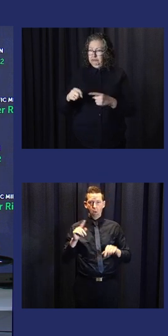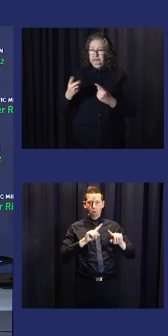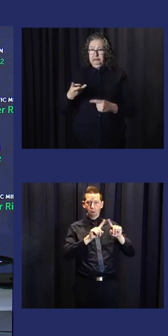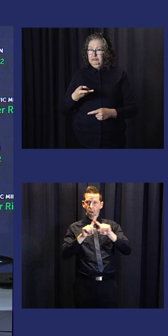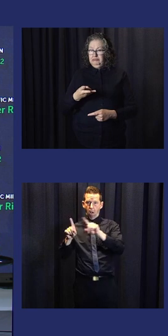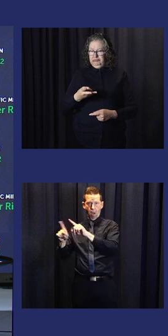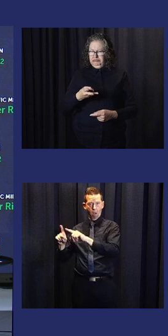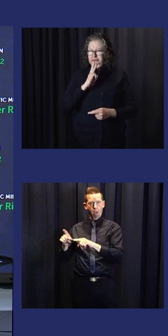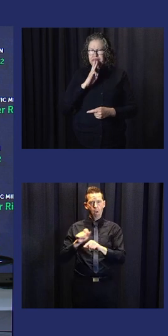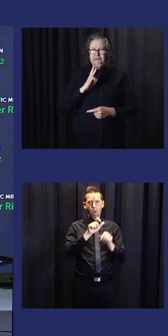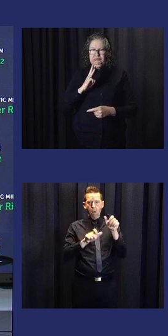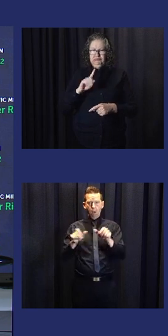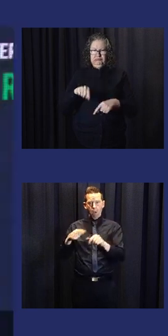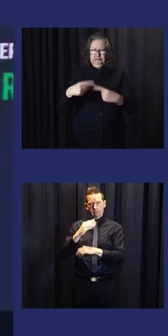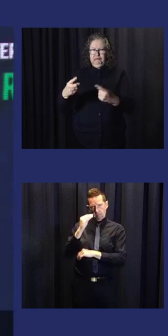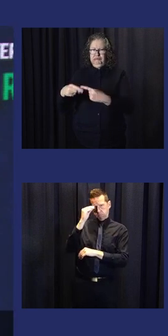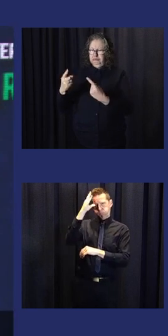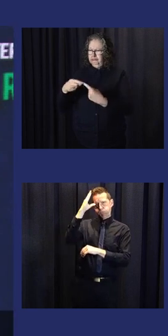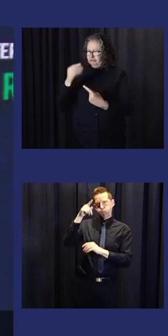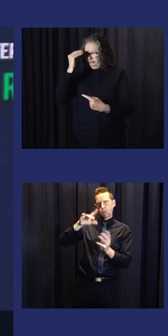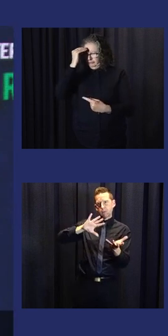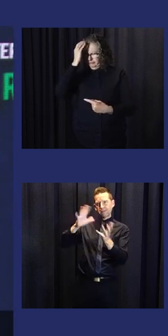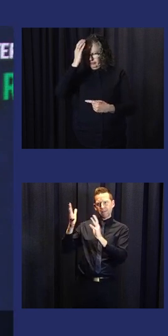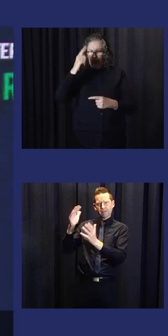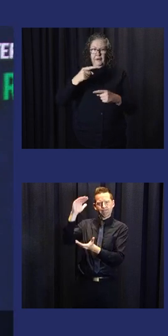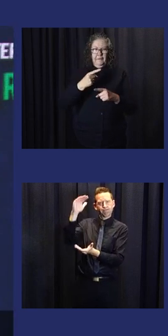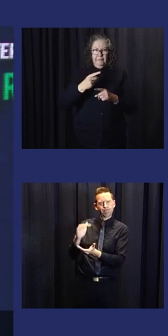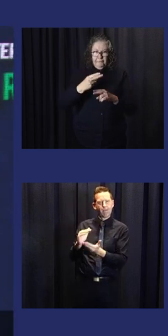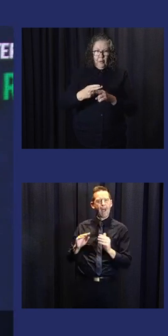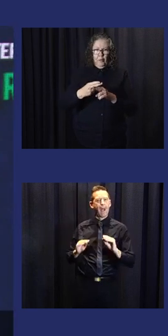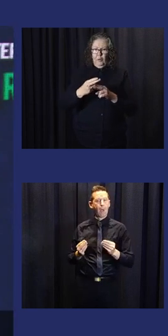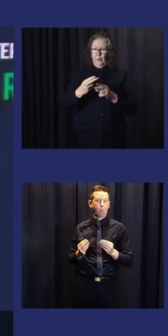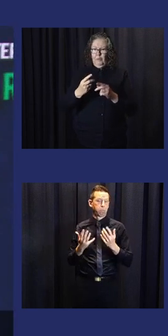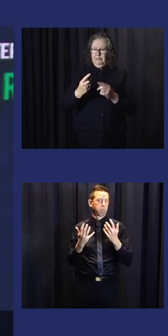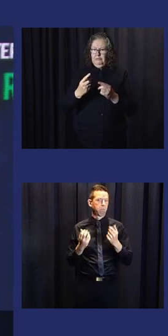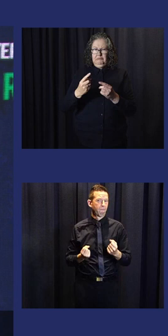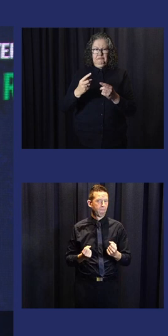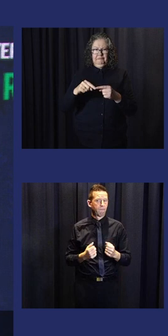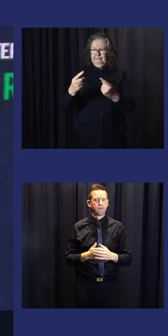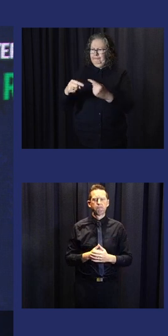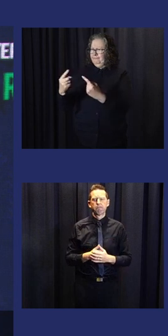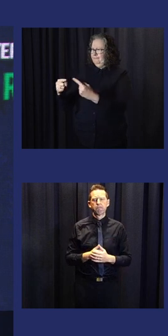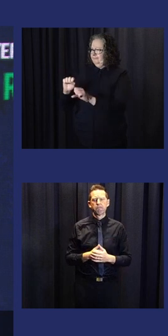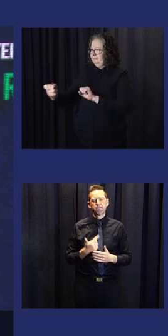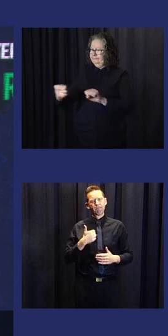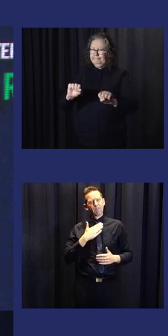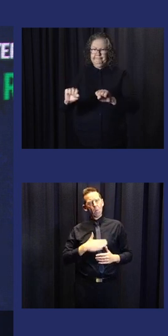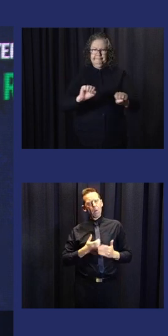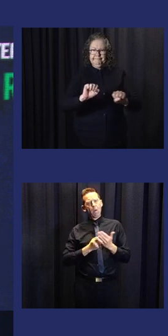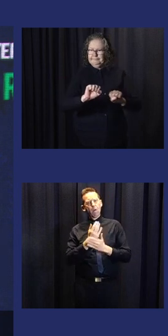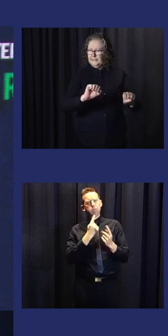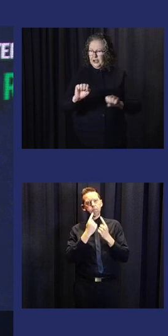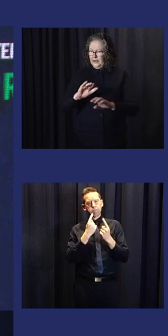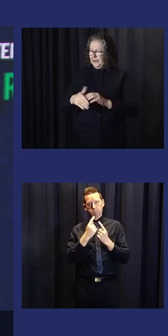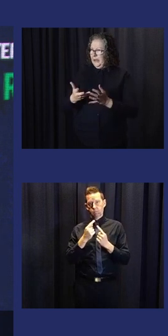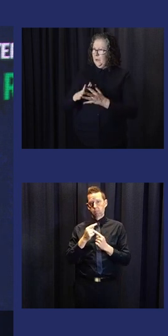vast knowledge and disaster reduction. I would like to specifically mention here the experience of the